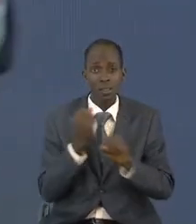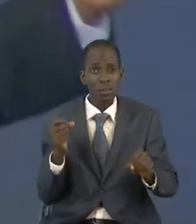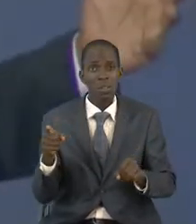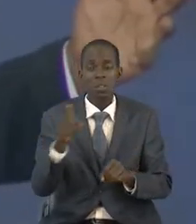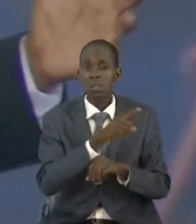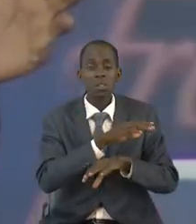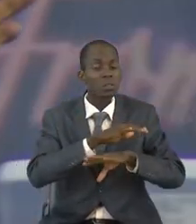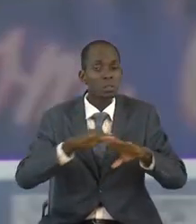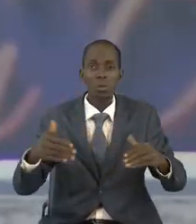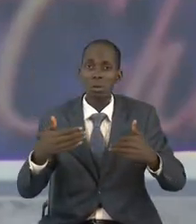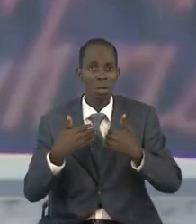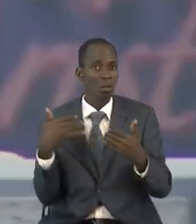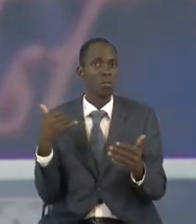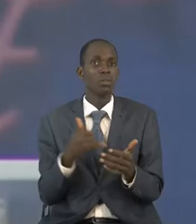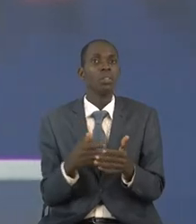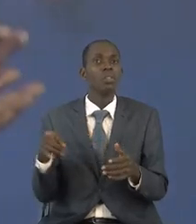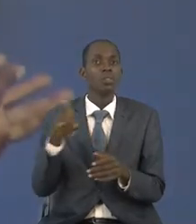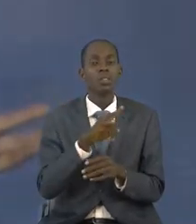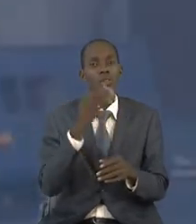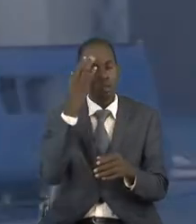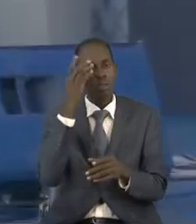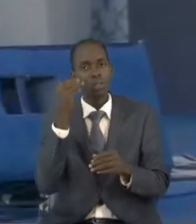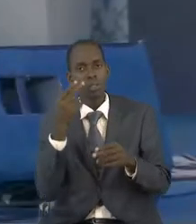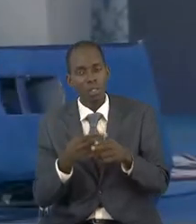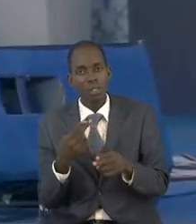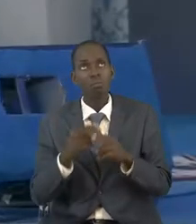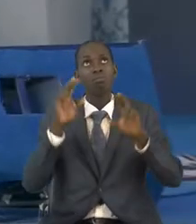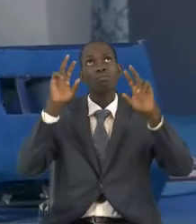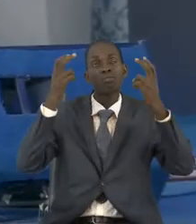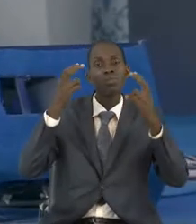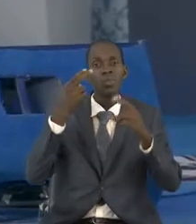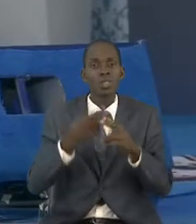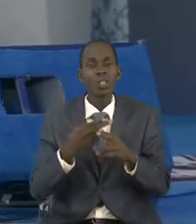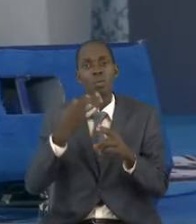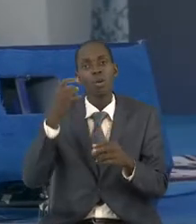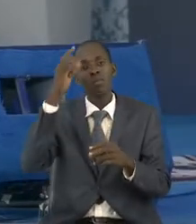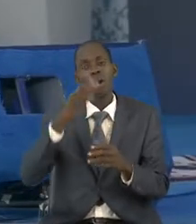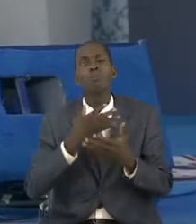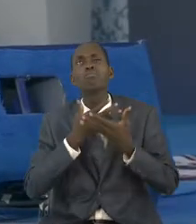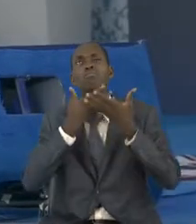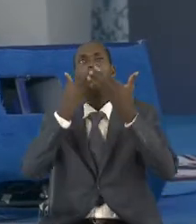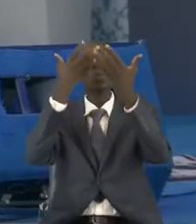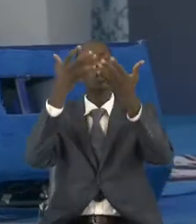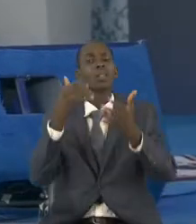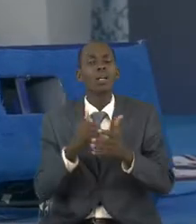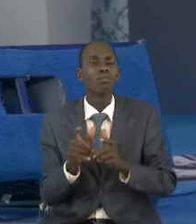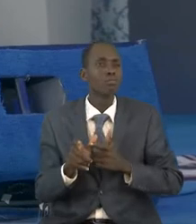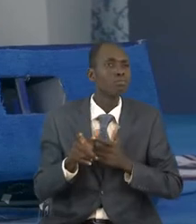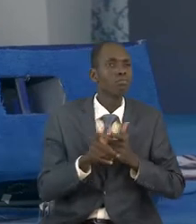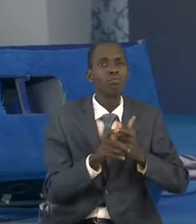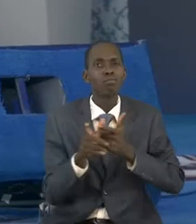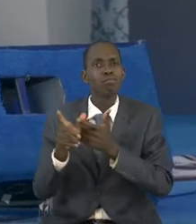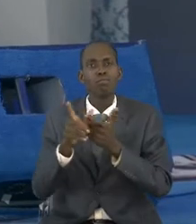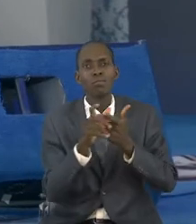name, title, honor, attributes of God. And they shout that. And they run up and down. They say, God, you are